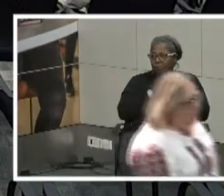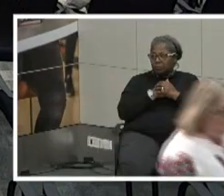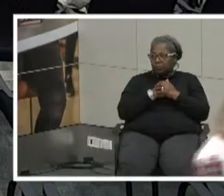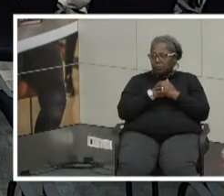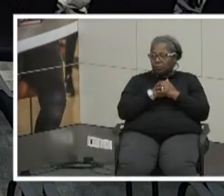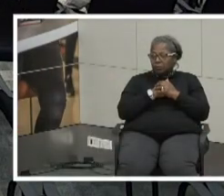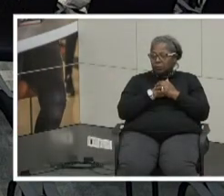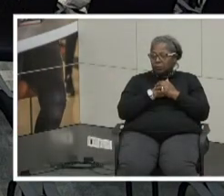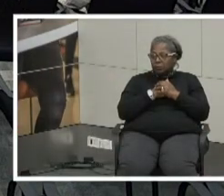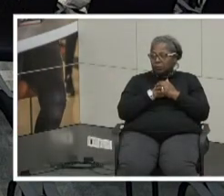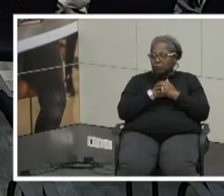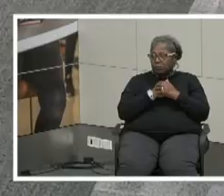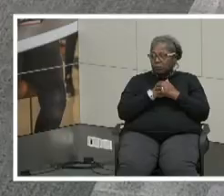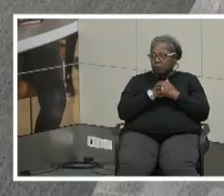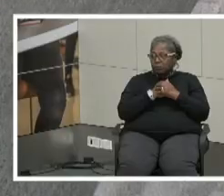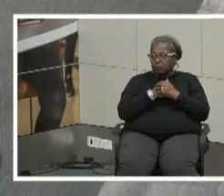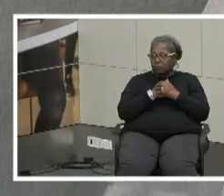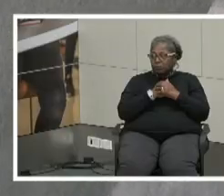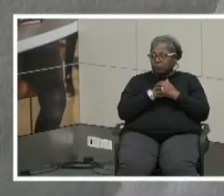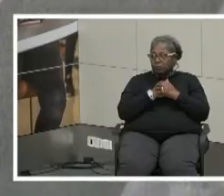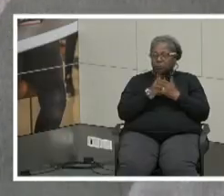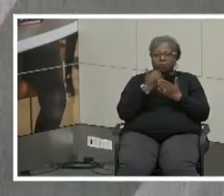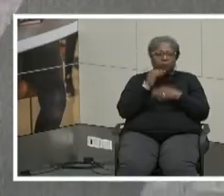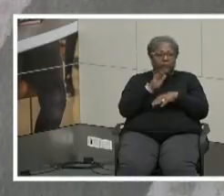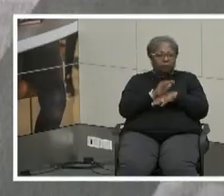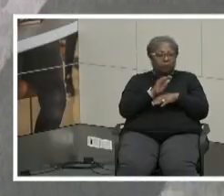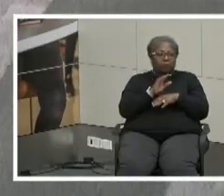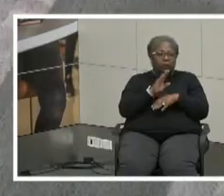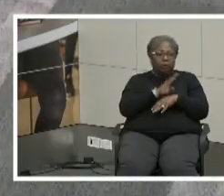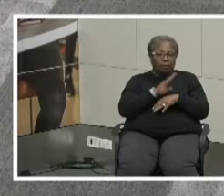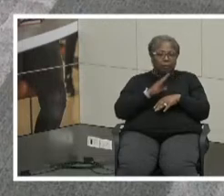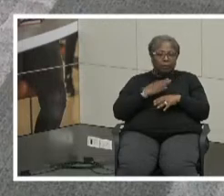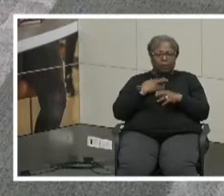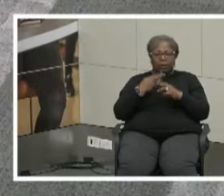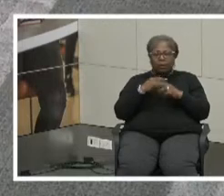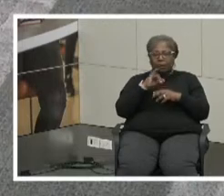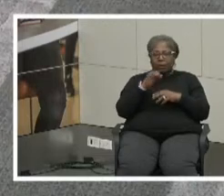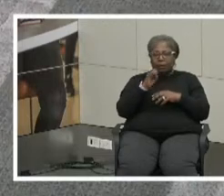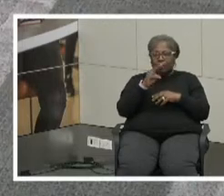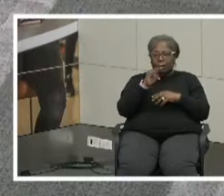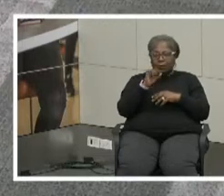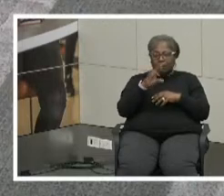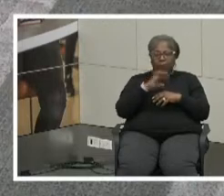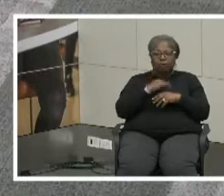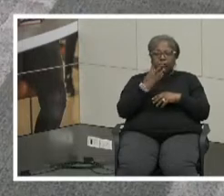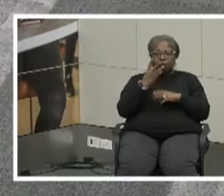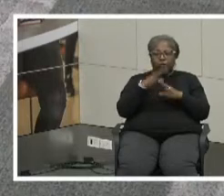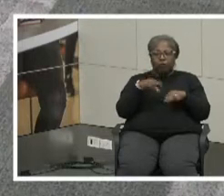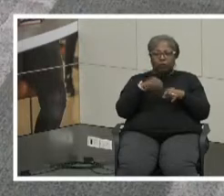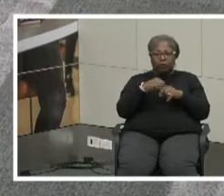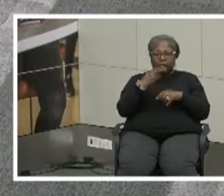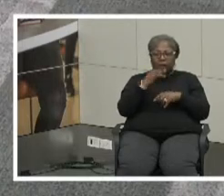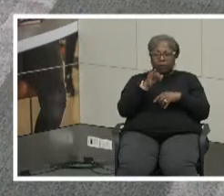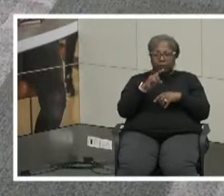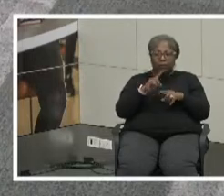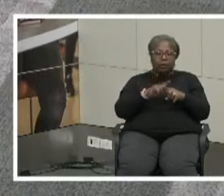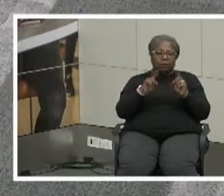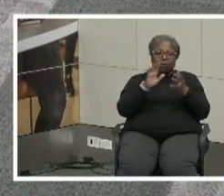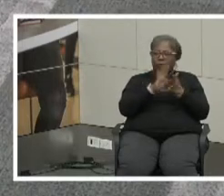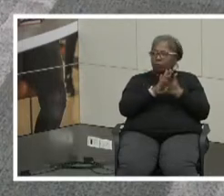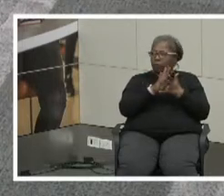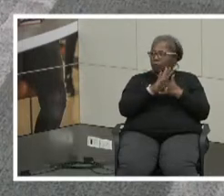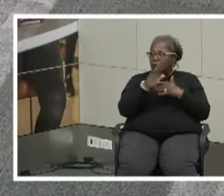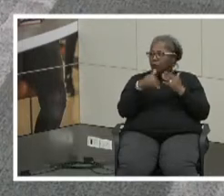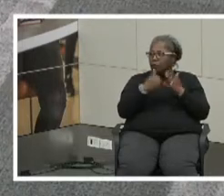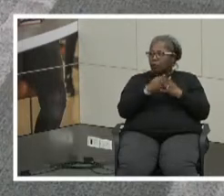Perry yes good evening good evening good evening board my name is Jennifer Perry I have four children in HISD in three different schools and they're